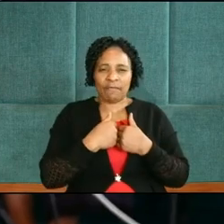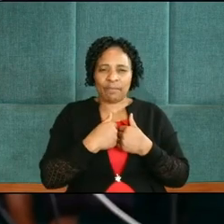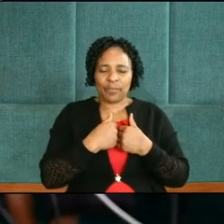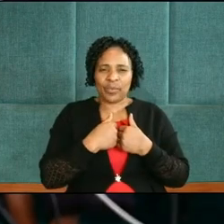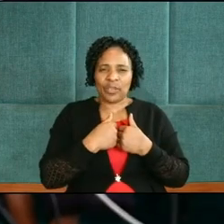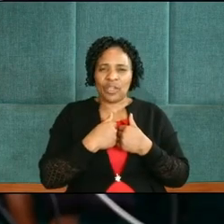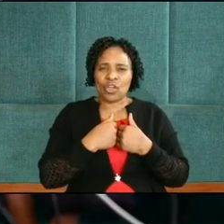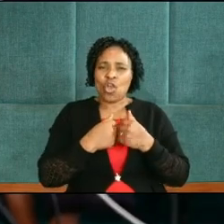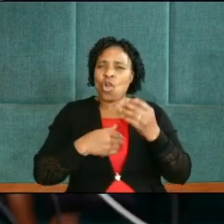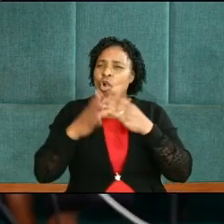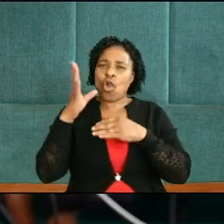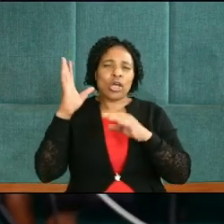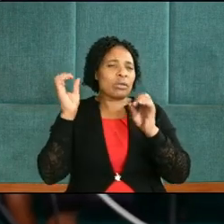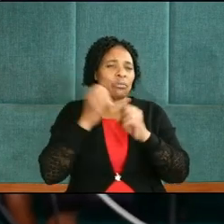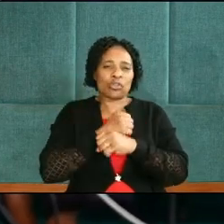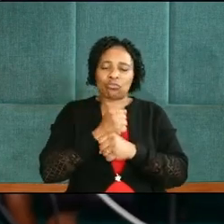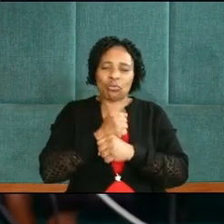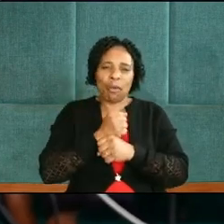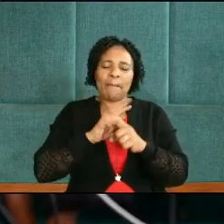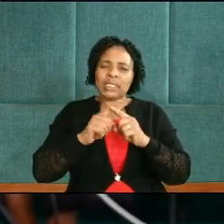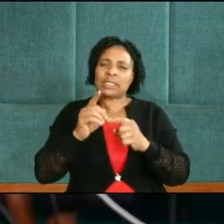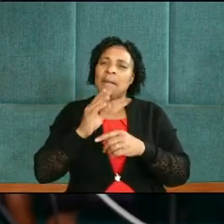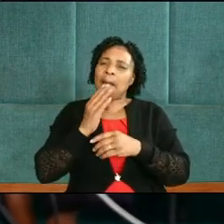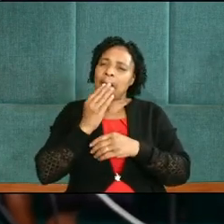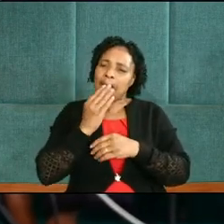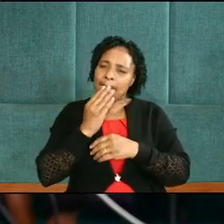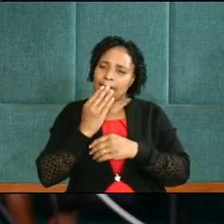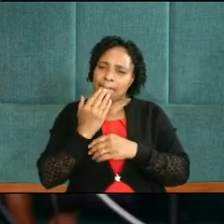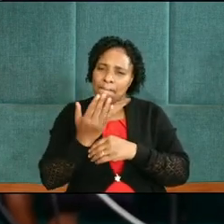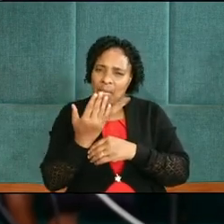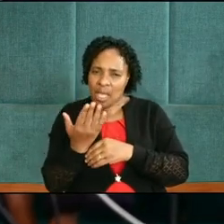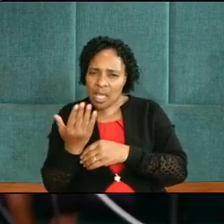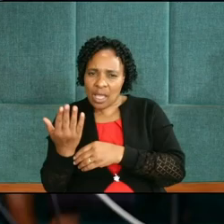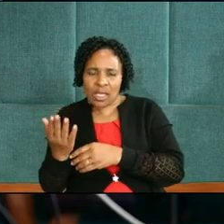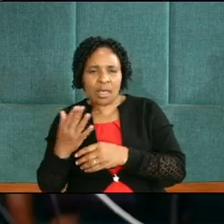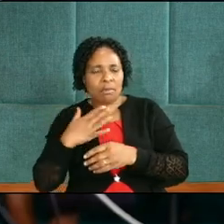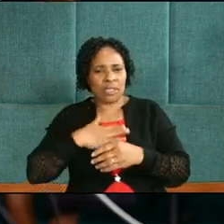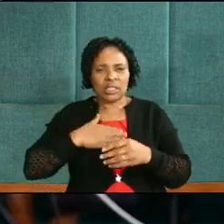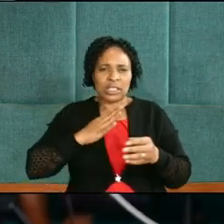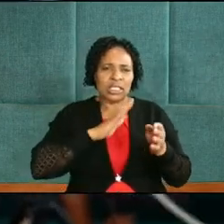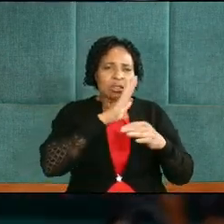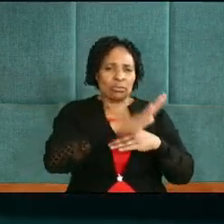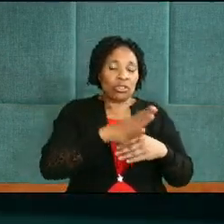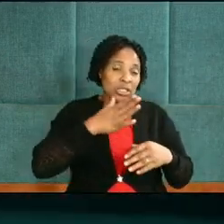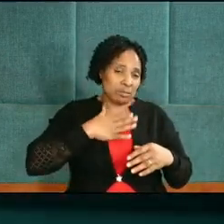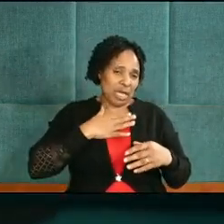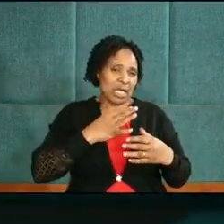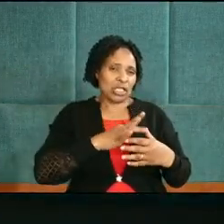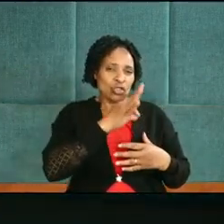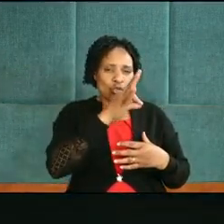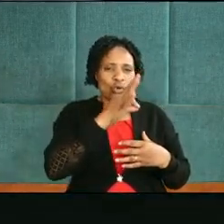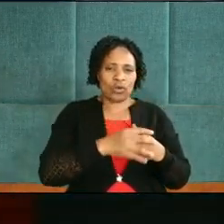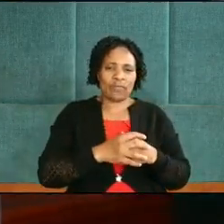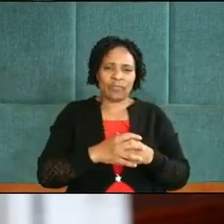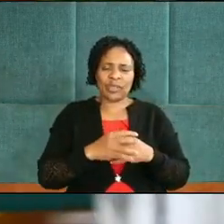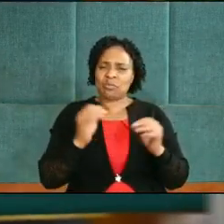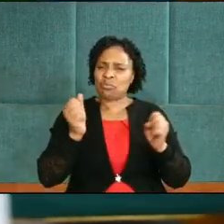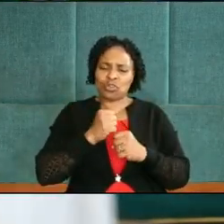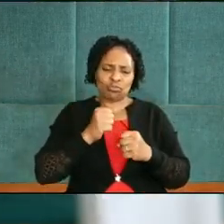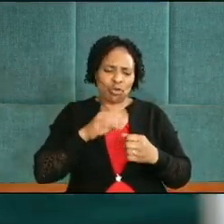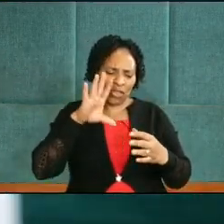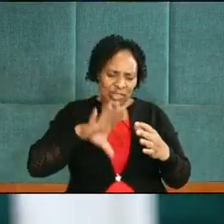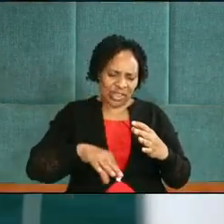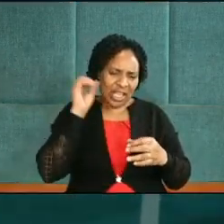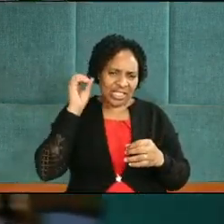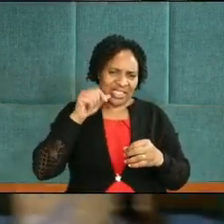up, but I'm begging you, leave the deposit on my soul. Oh! Don't take the